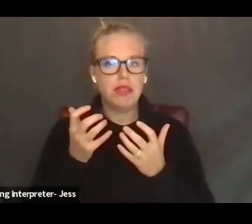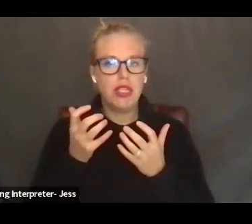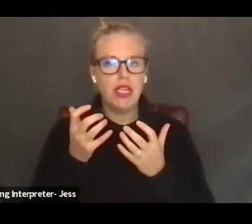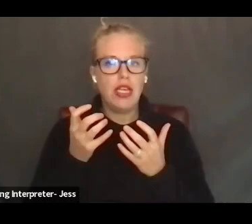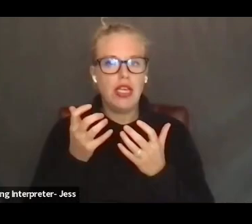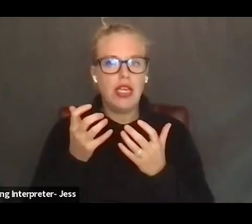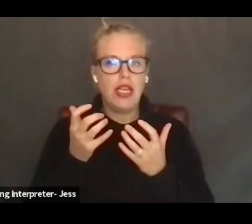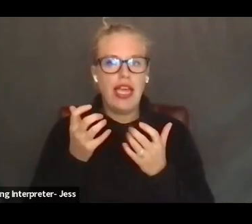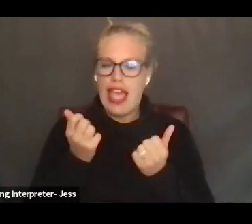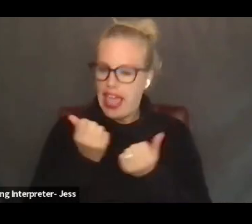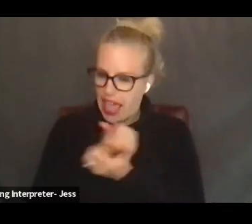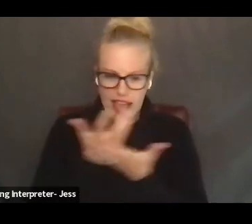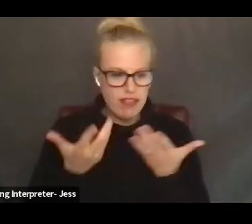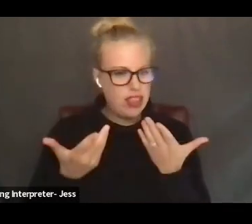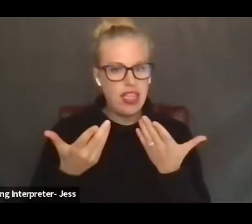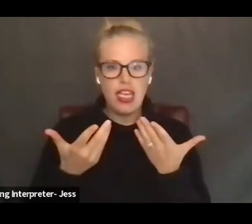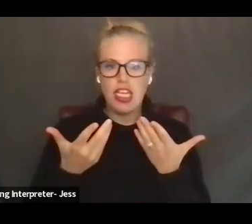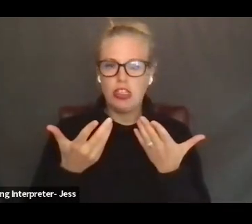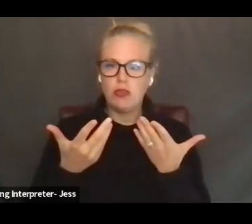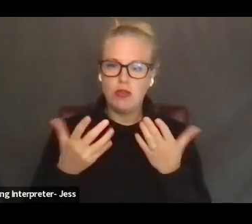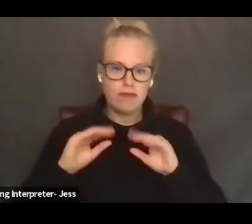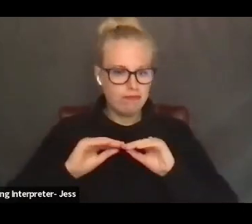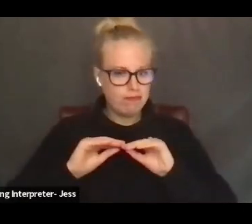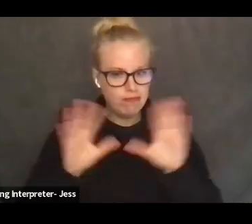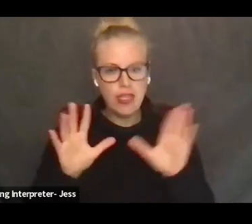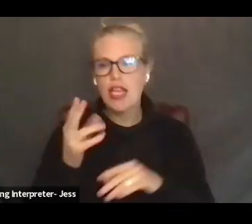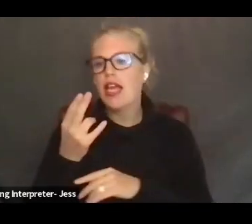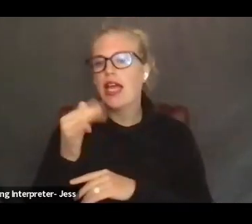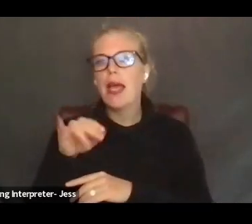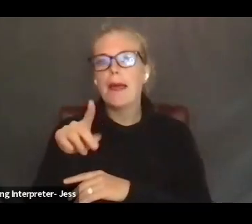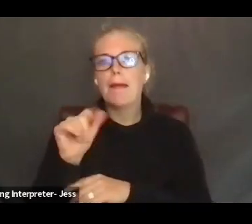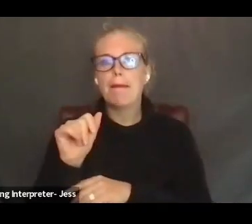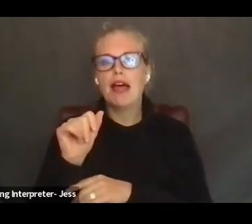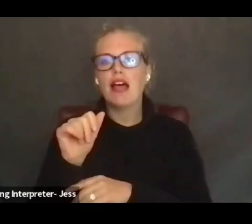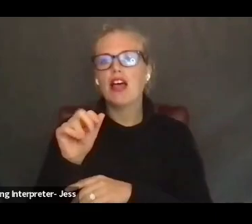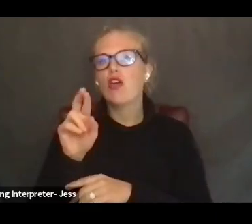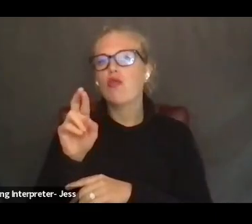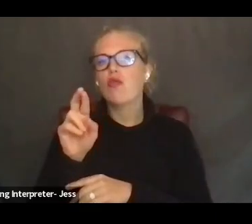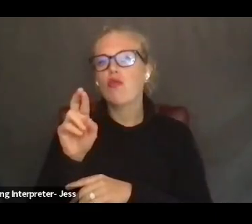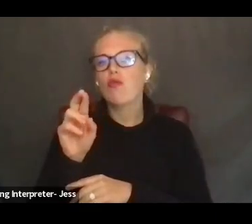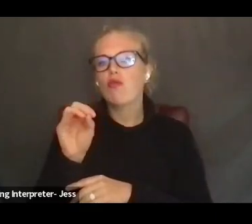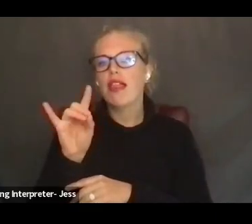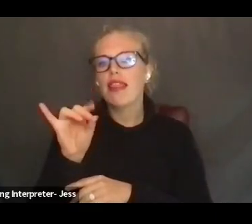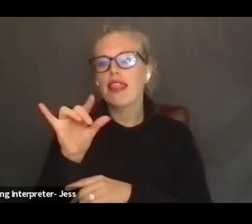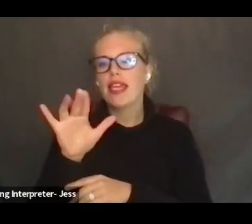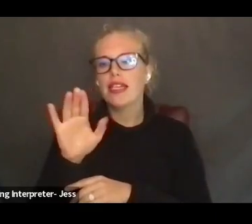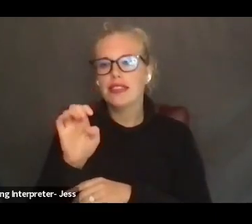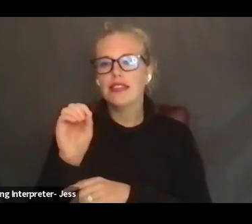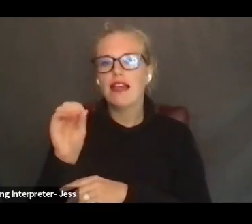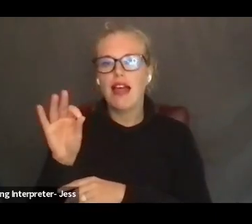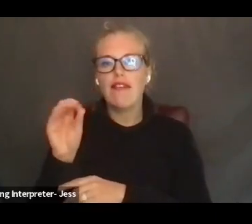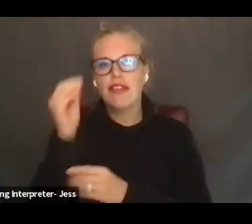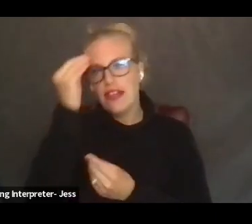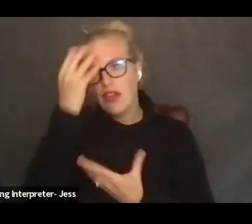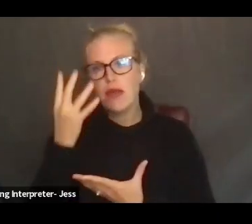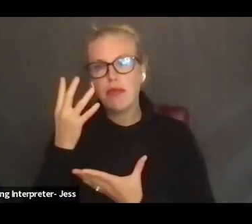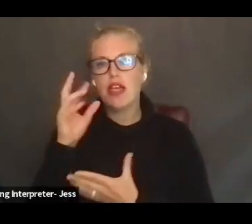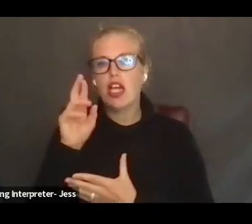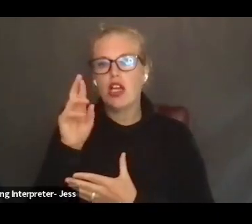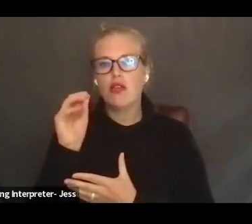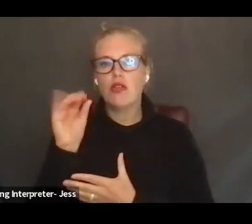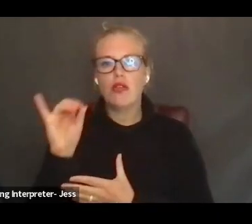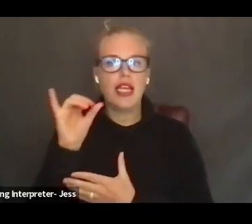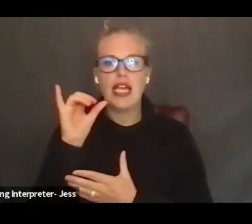suspenders, everything covered, you can have a HIPAA release naming your agent as well. But it's not technically needed